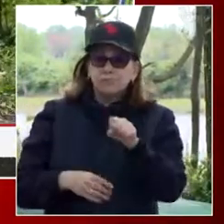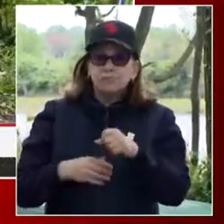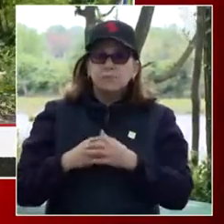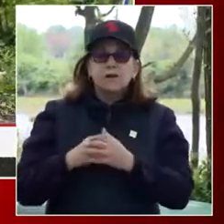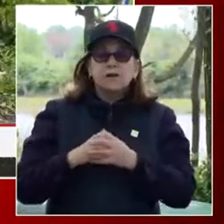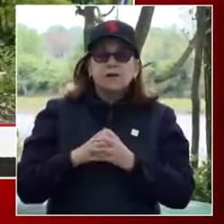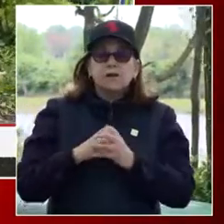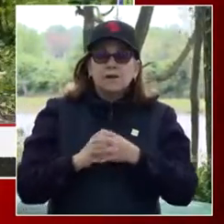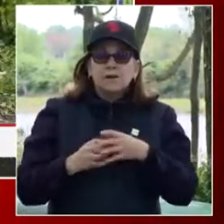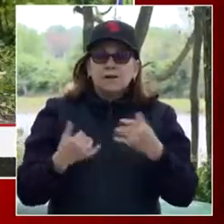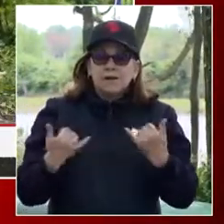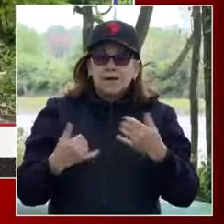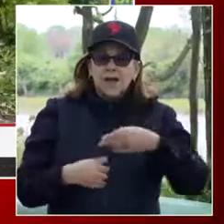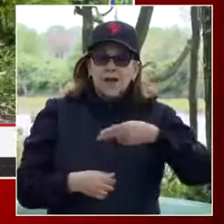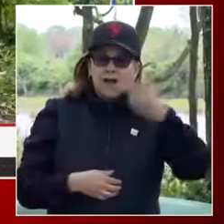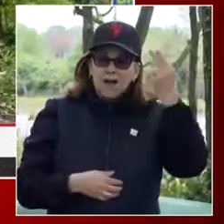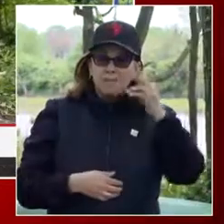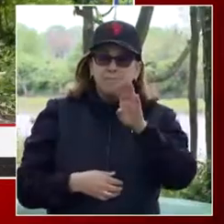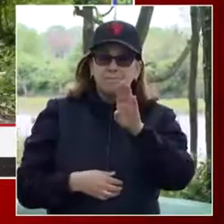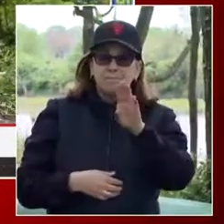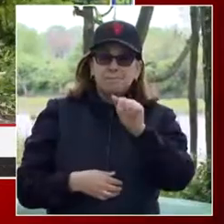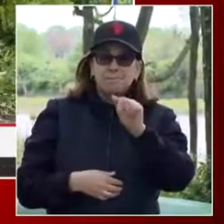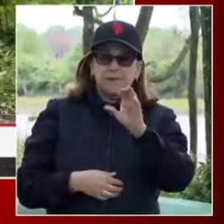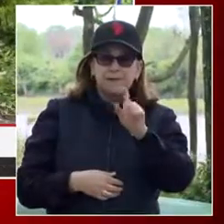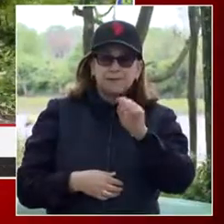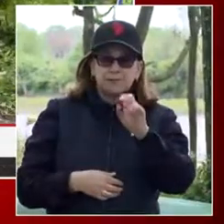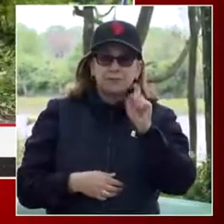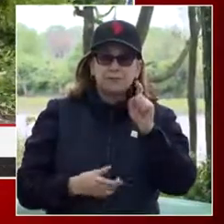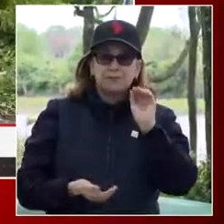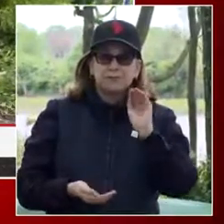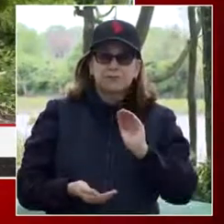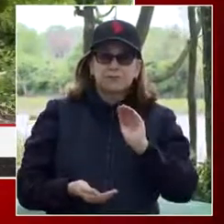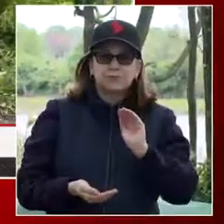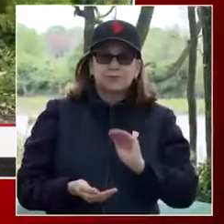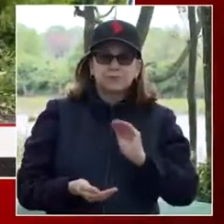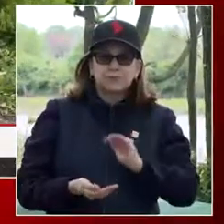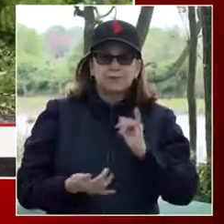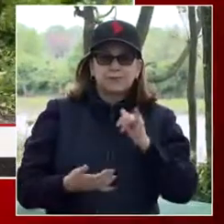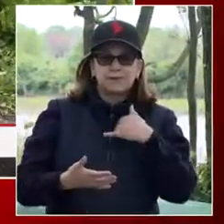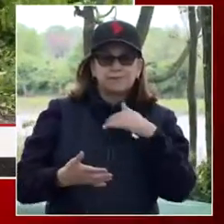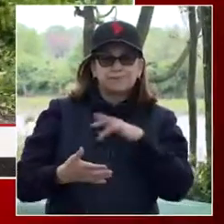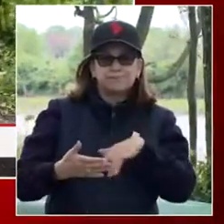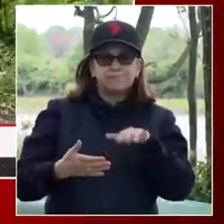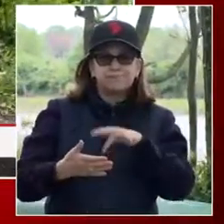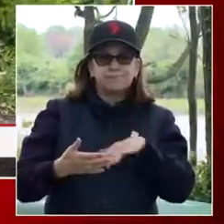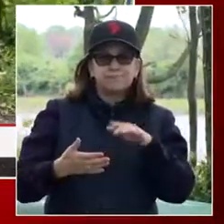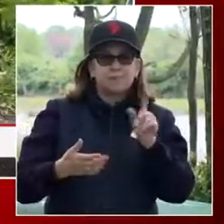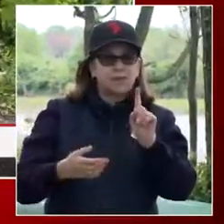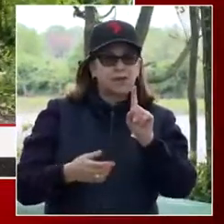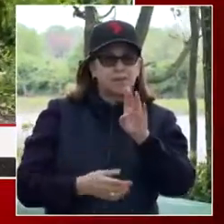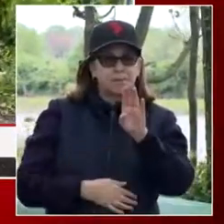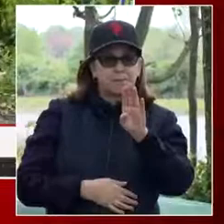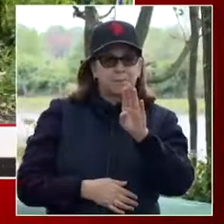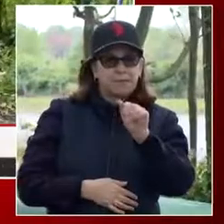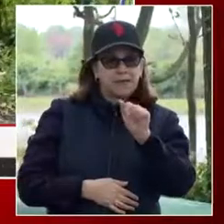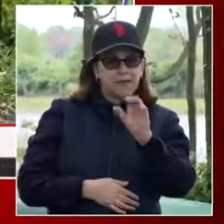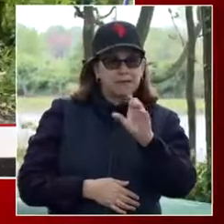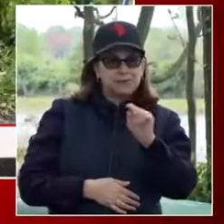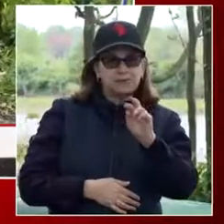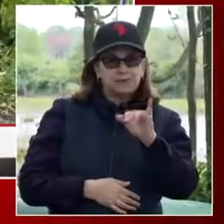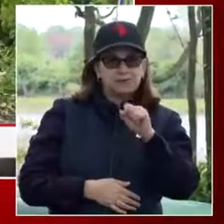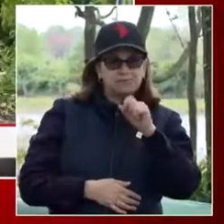bacteria have decreased, and now we're doing a study to see where that bacteria comes from. But the tunnel project